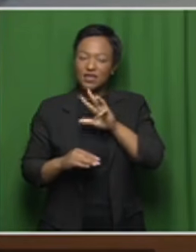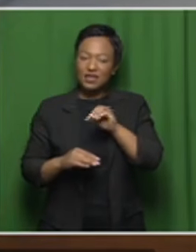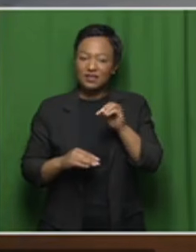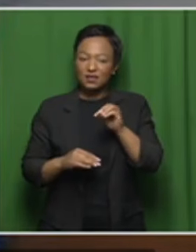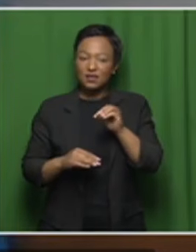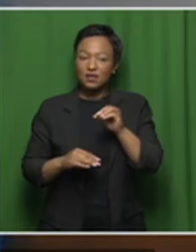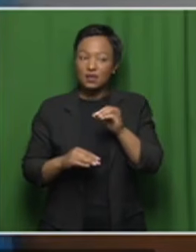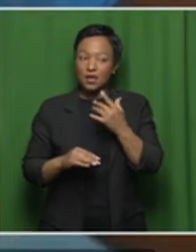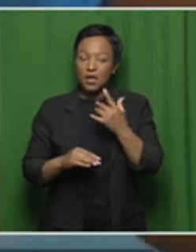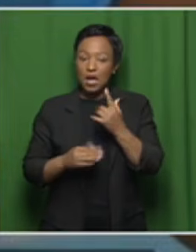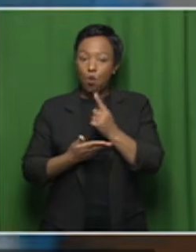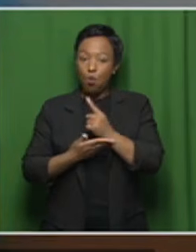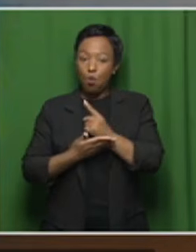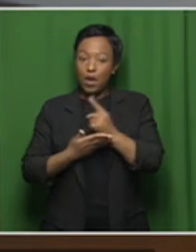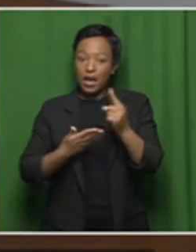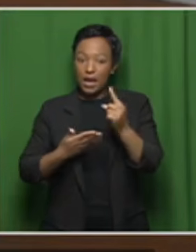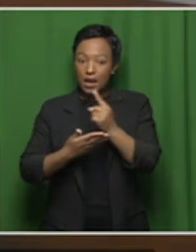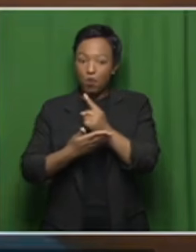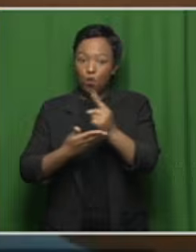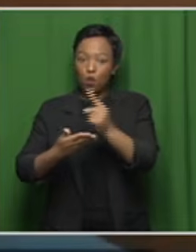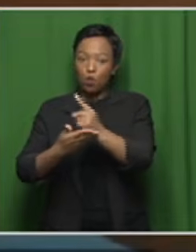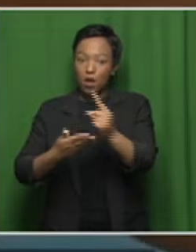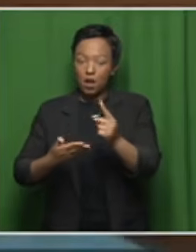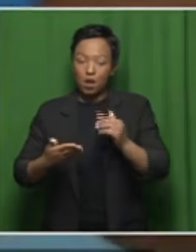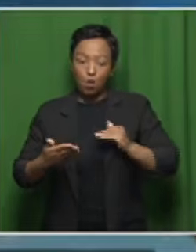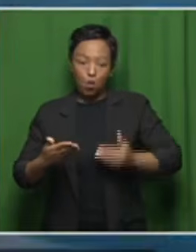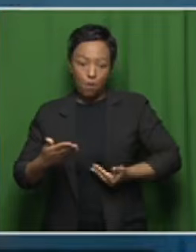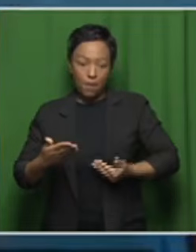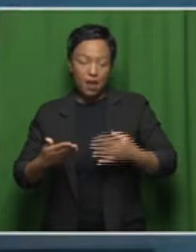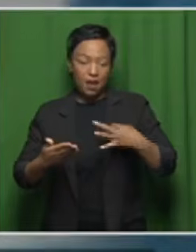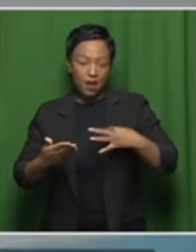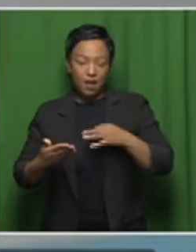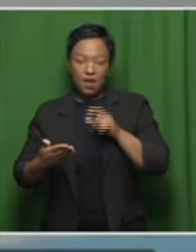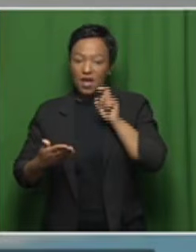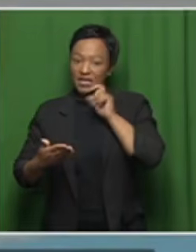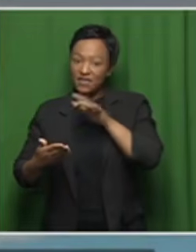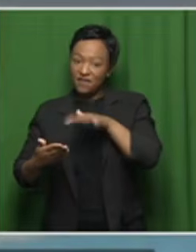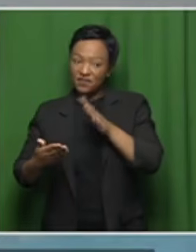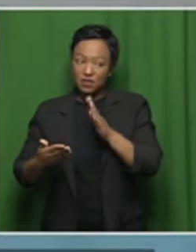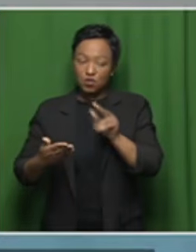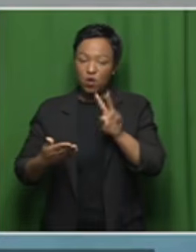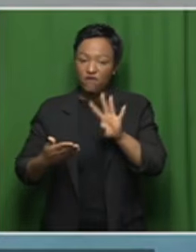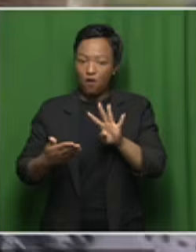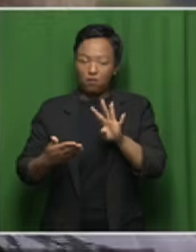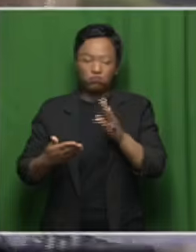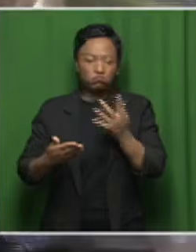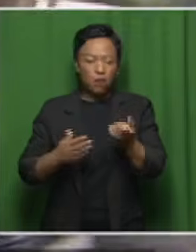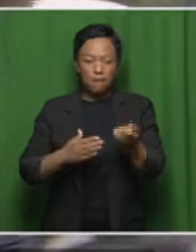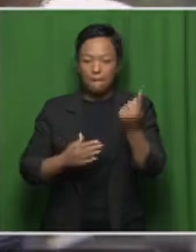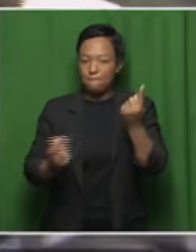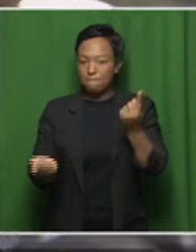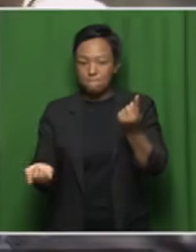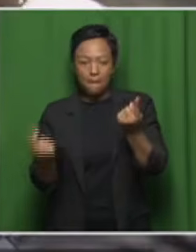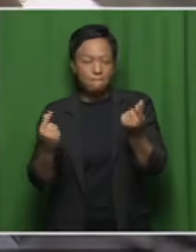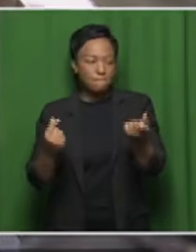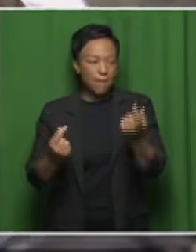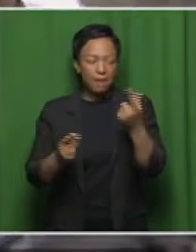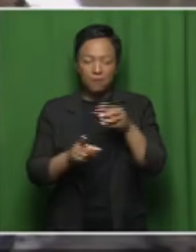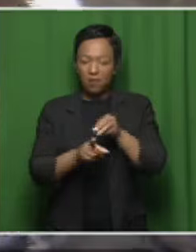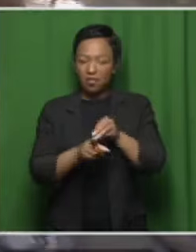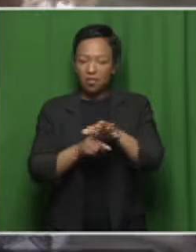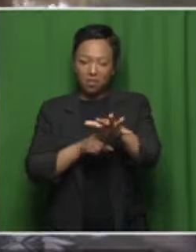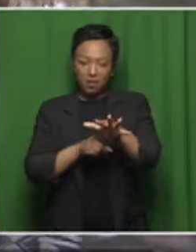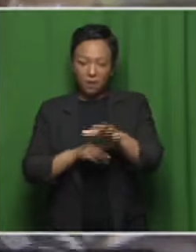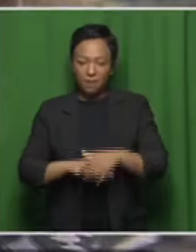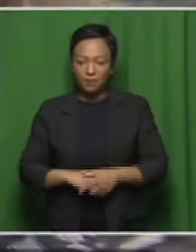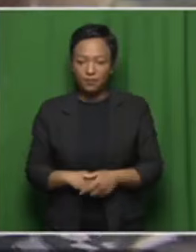occur each week among young women and girls aged 15 to 24 years. Any preventative measure that